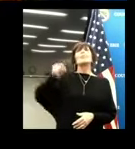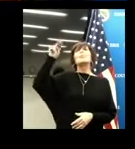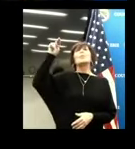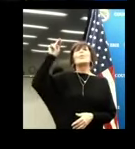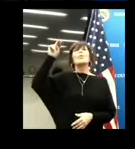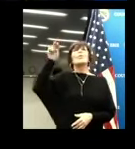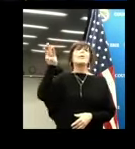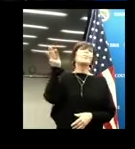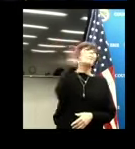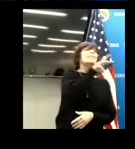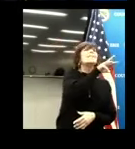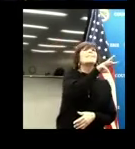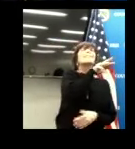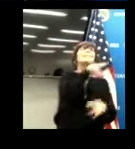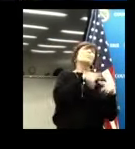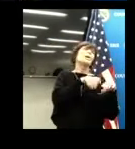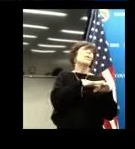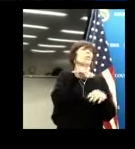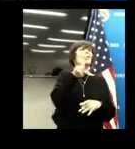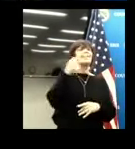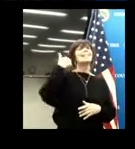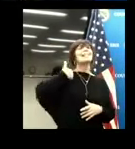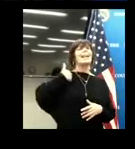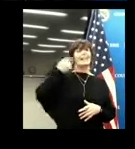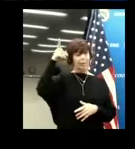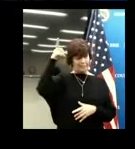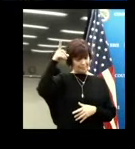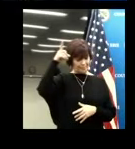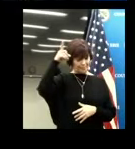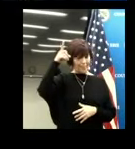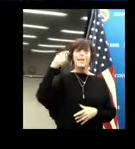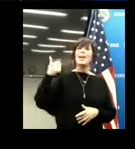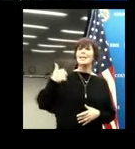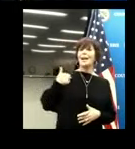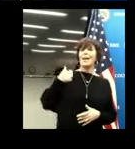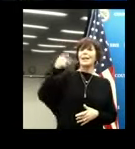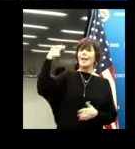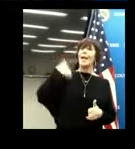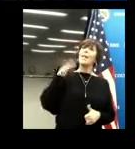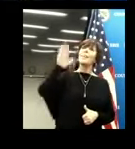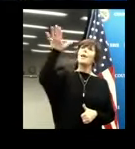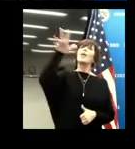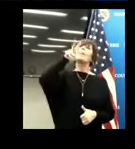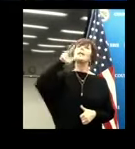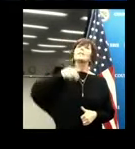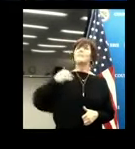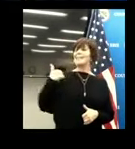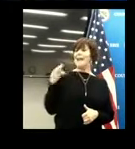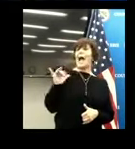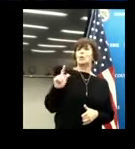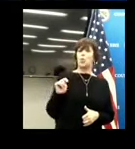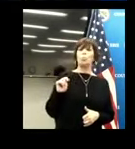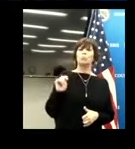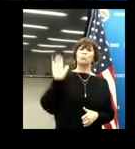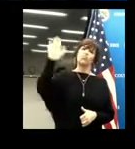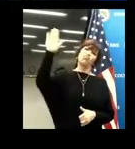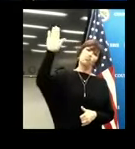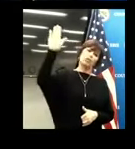and west, depending where you are, in Canada. They had their Thanksgiving in October. Their Thanksgiving is always in